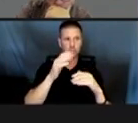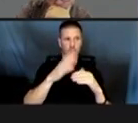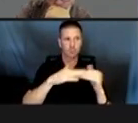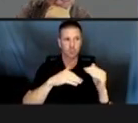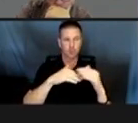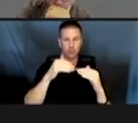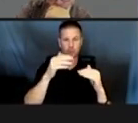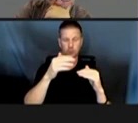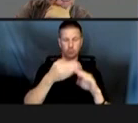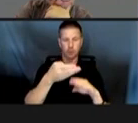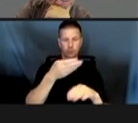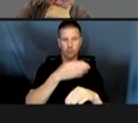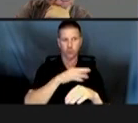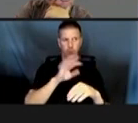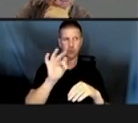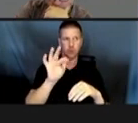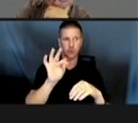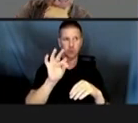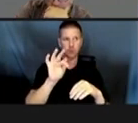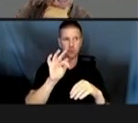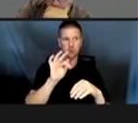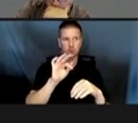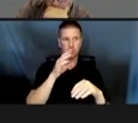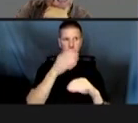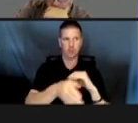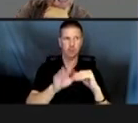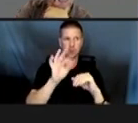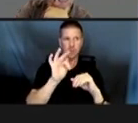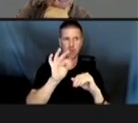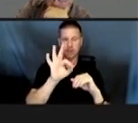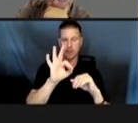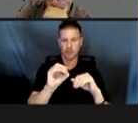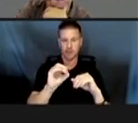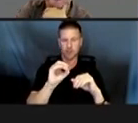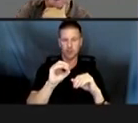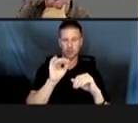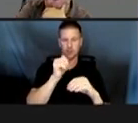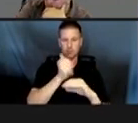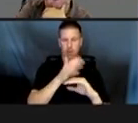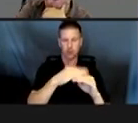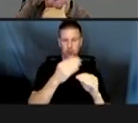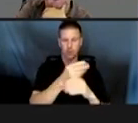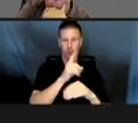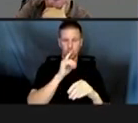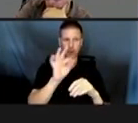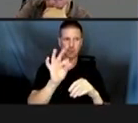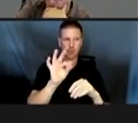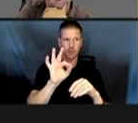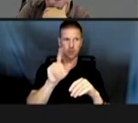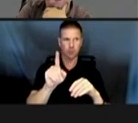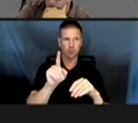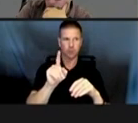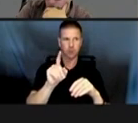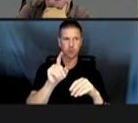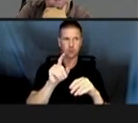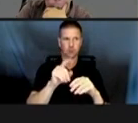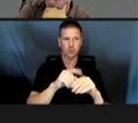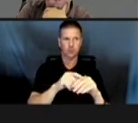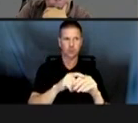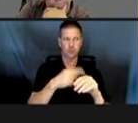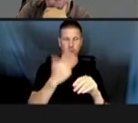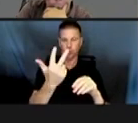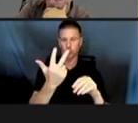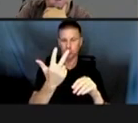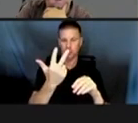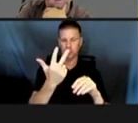before the units built after 1990, which is based on the math, it's really 1991 that we need,